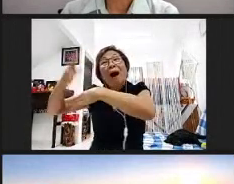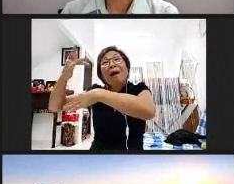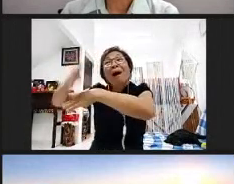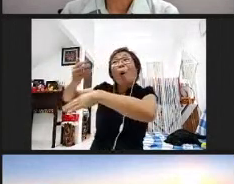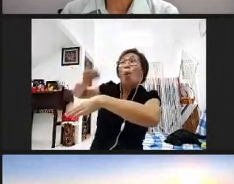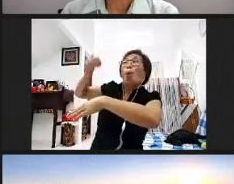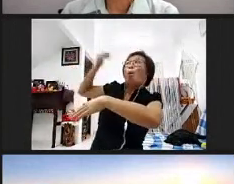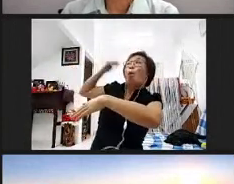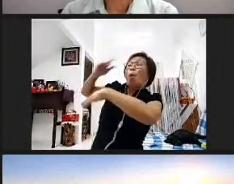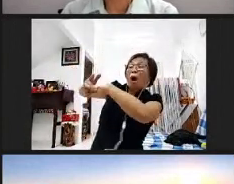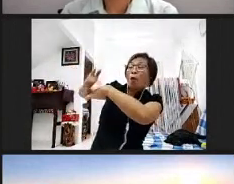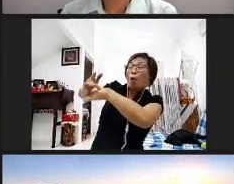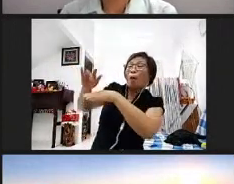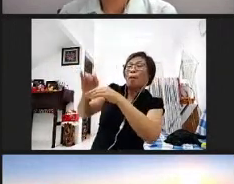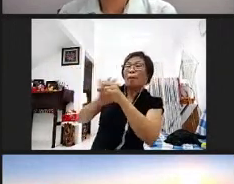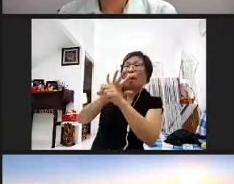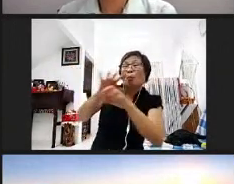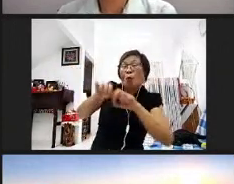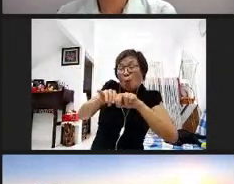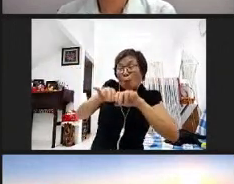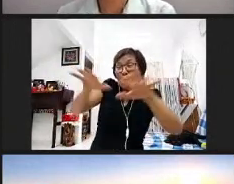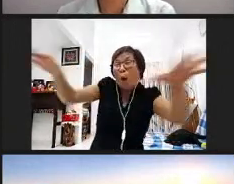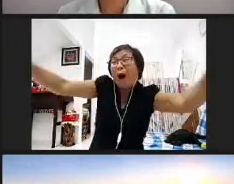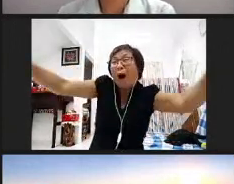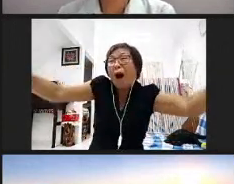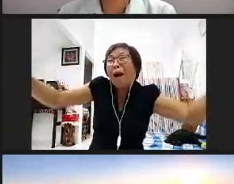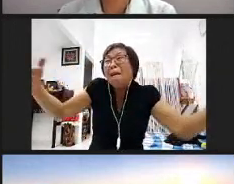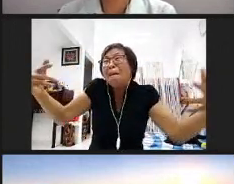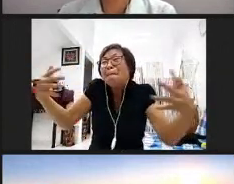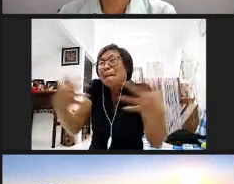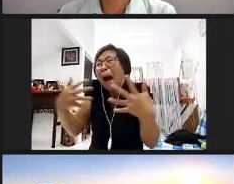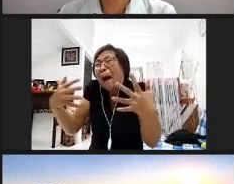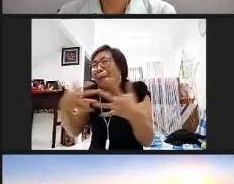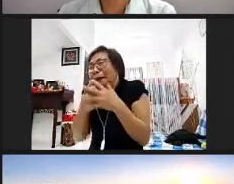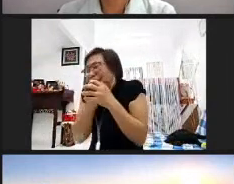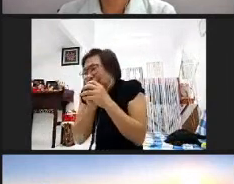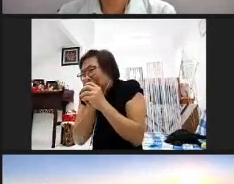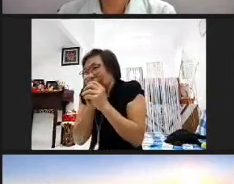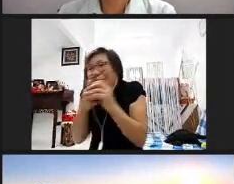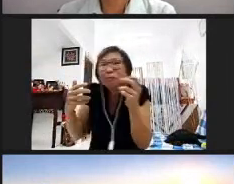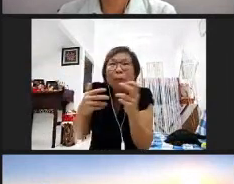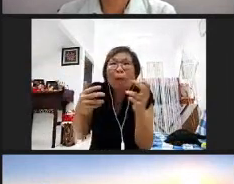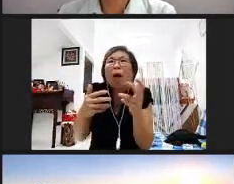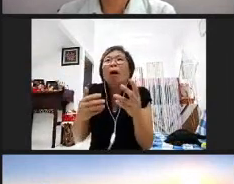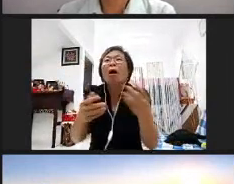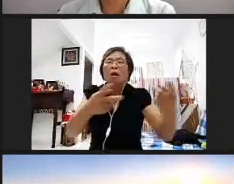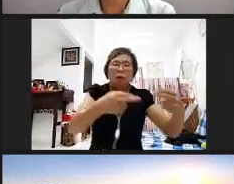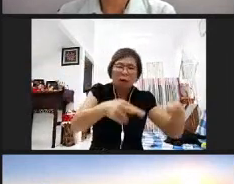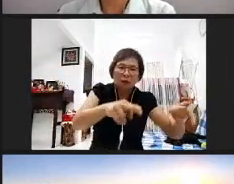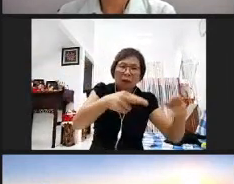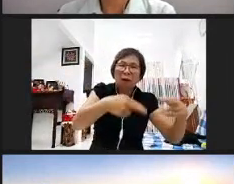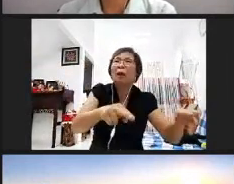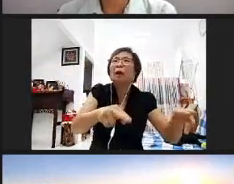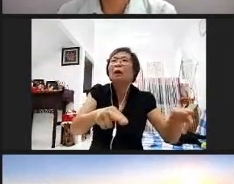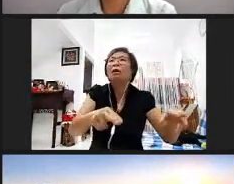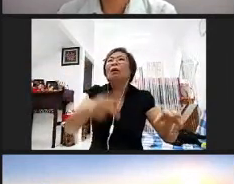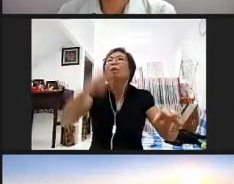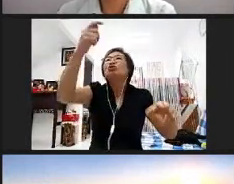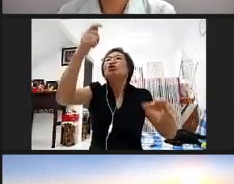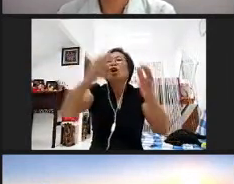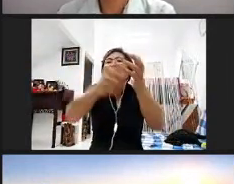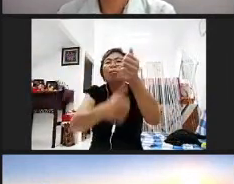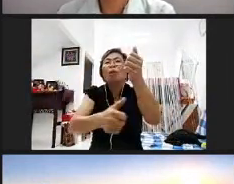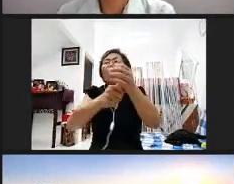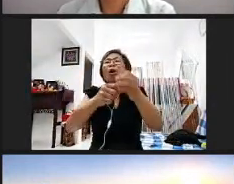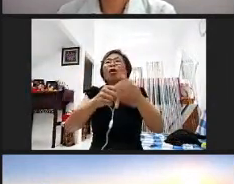was widespread panic, so much so that sundry shops ran out of toilet rolls,